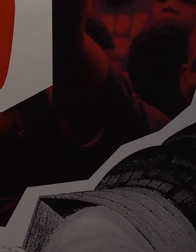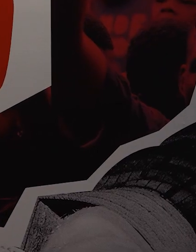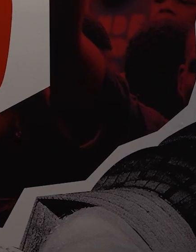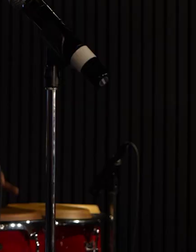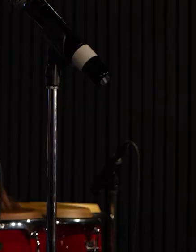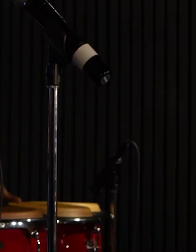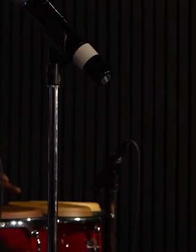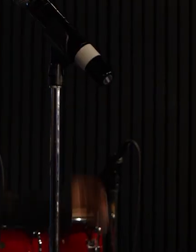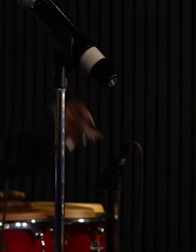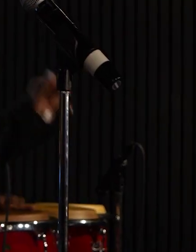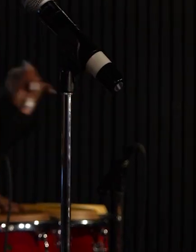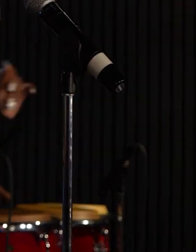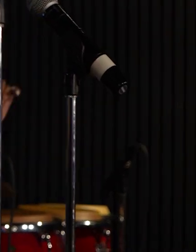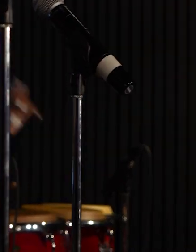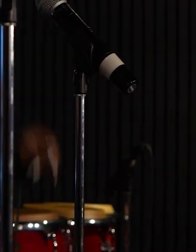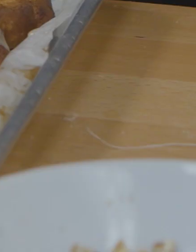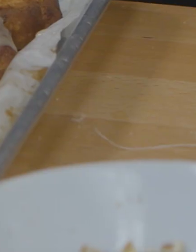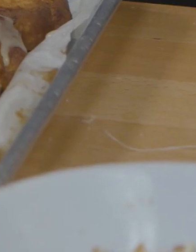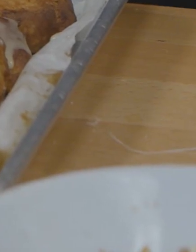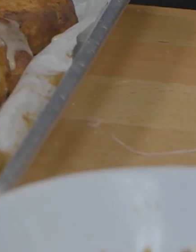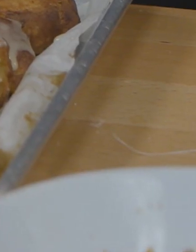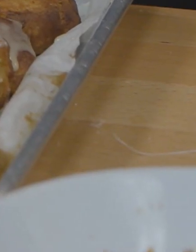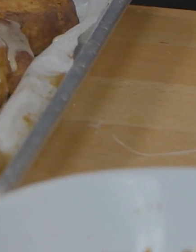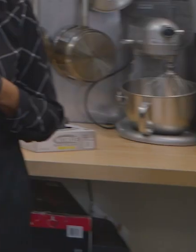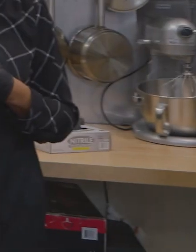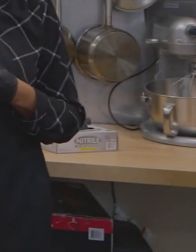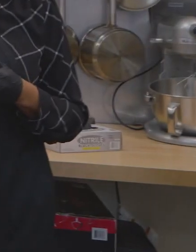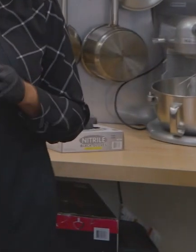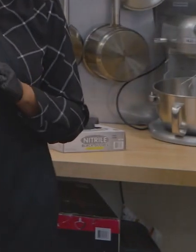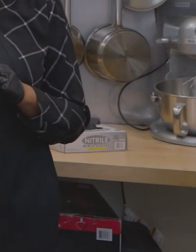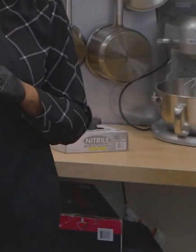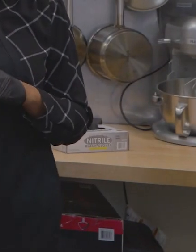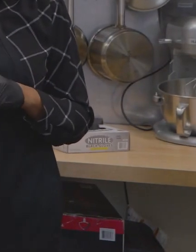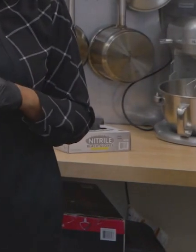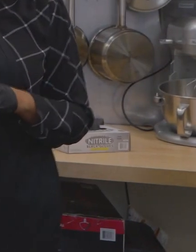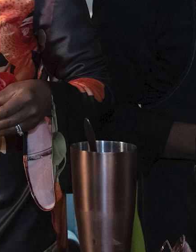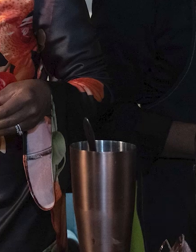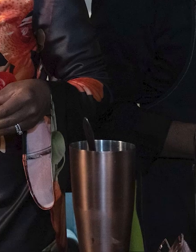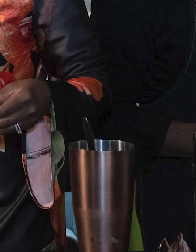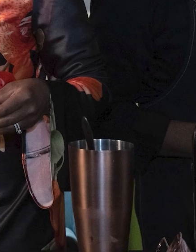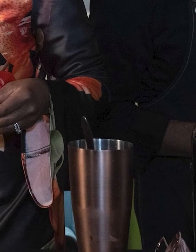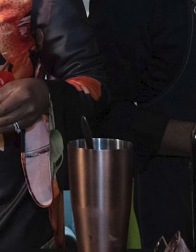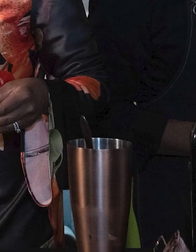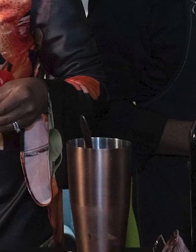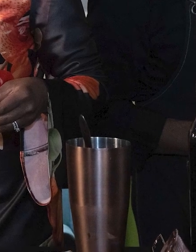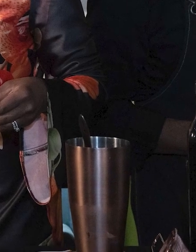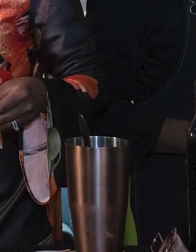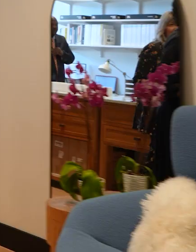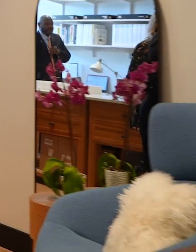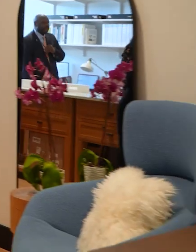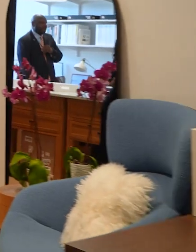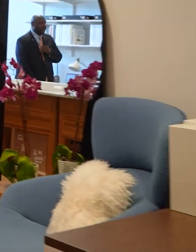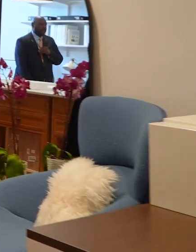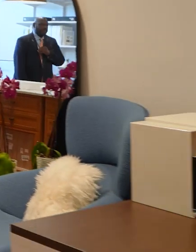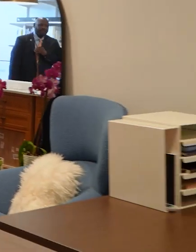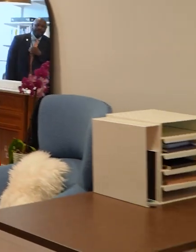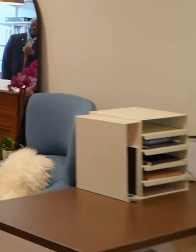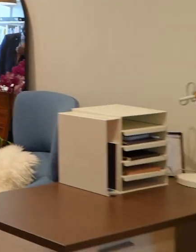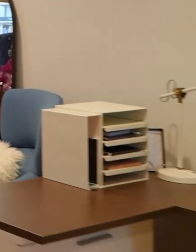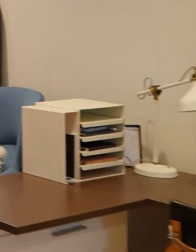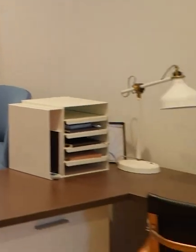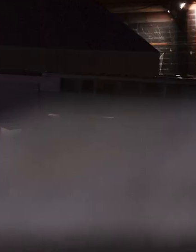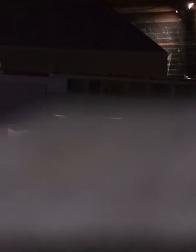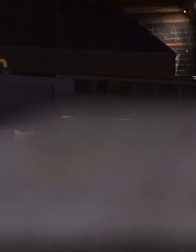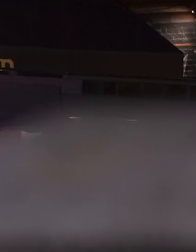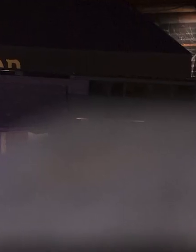rhythm of the Go-Go Museum, the flavor of Sweet Tooth, the small businesses that finally have a permanent home.